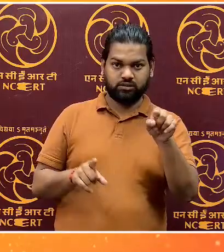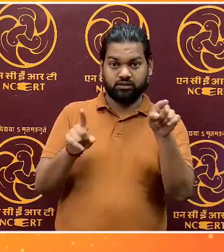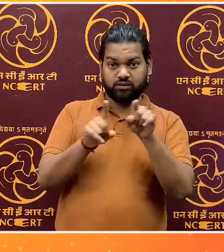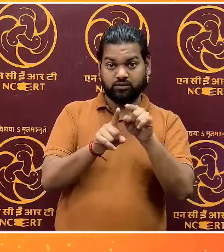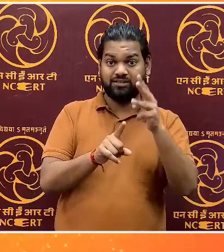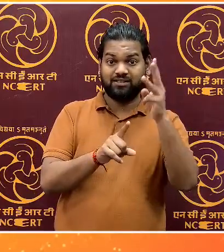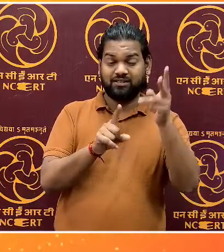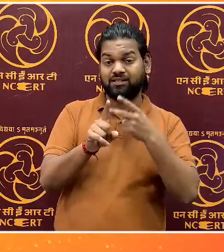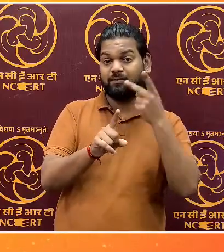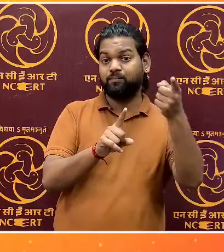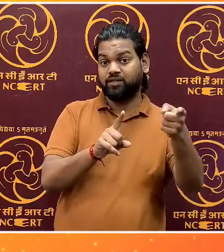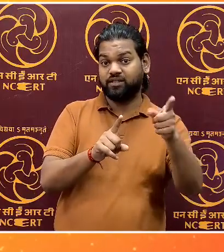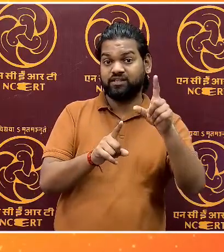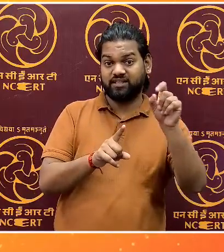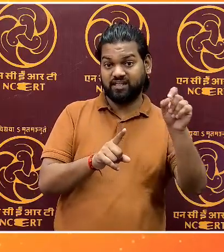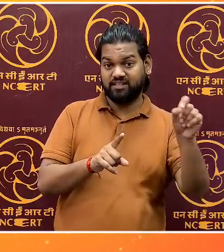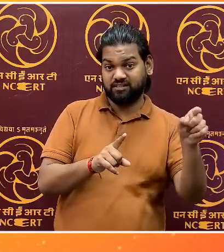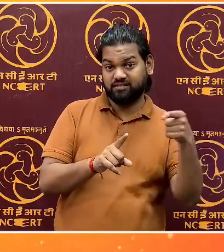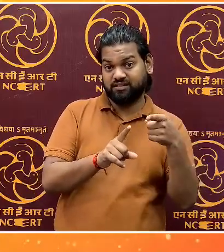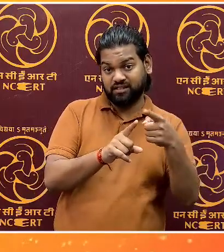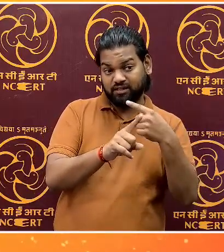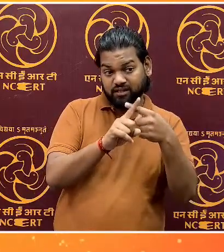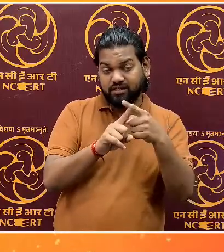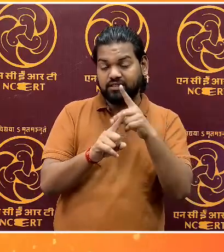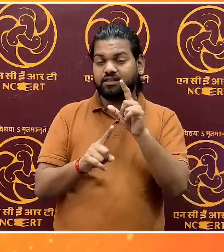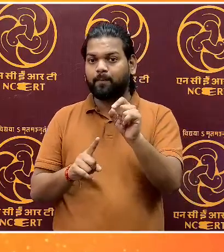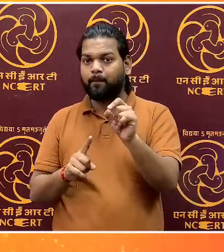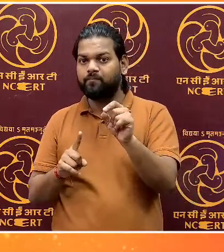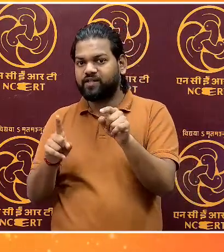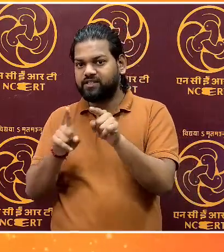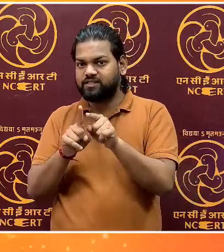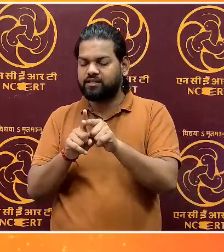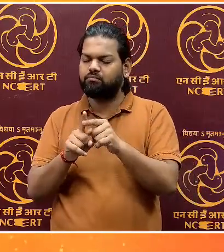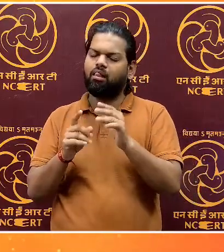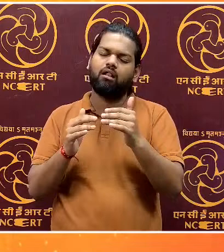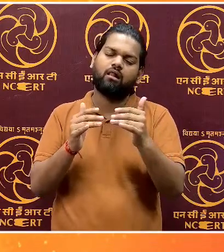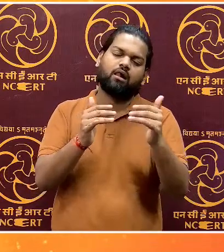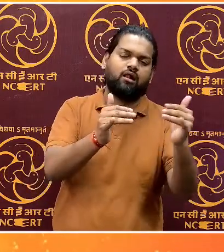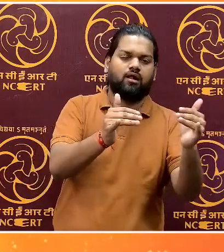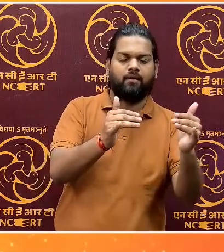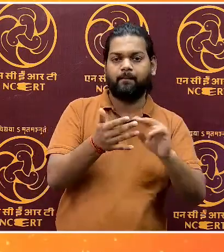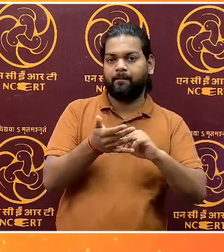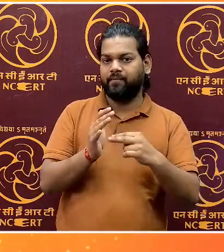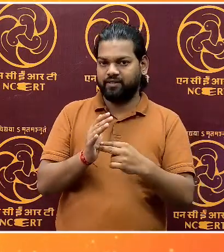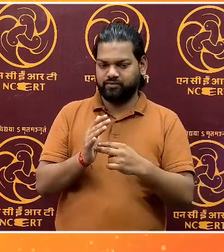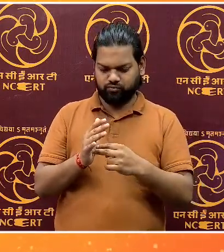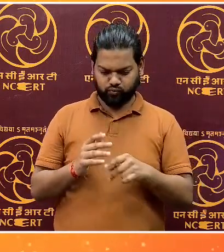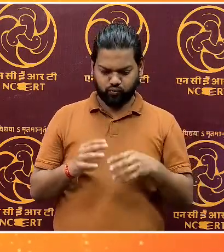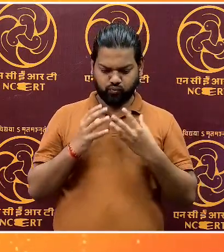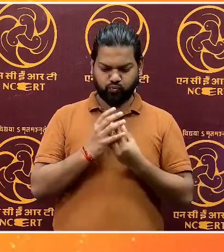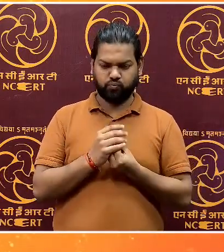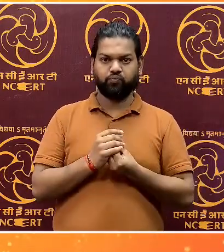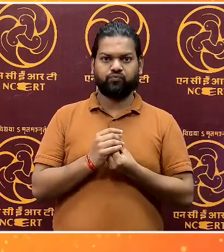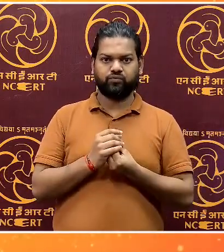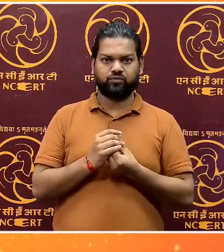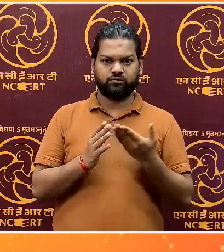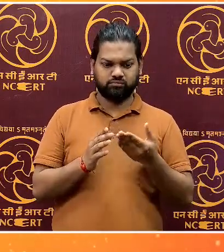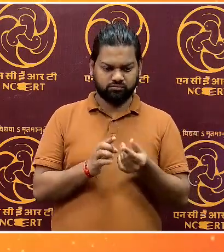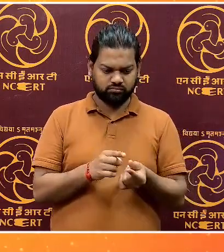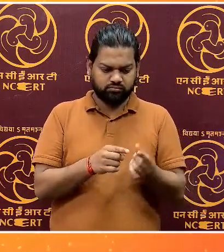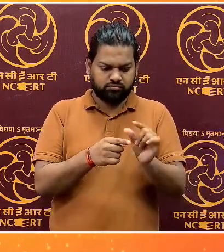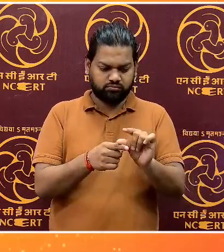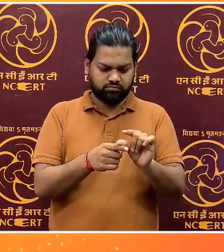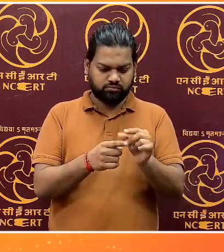110 plus 10% of 110. And same it goes on. So it Right. means we are calculating the interest or we